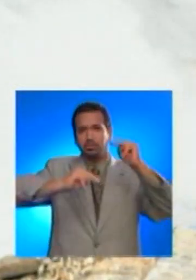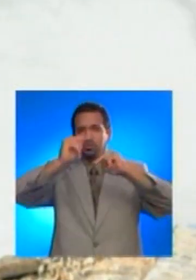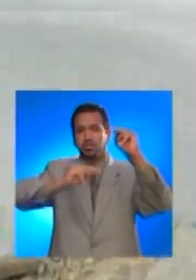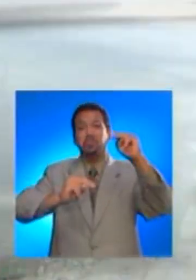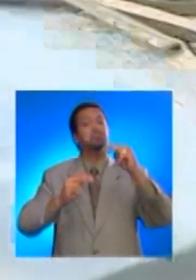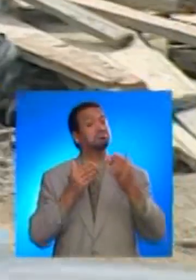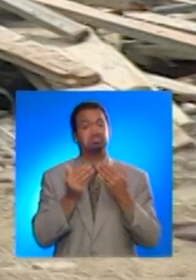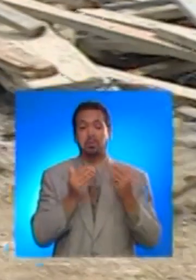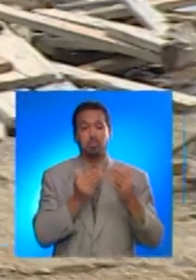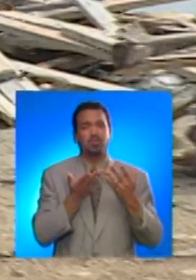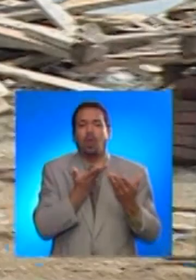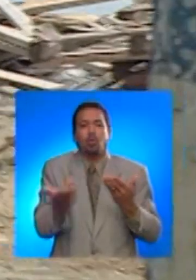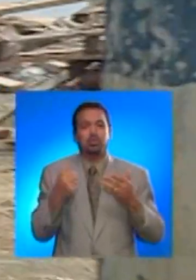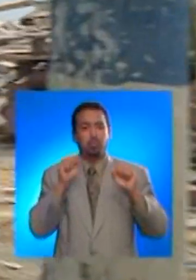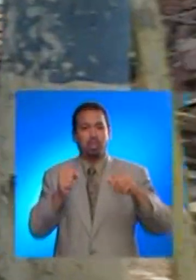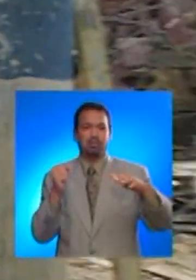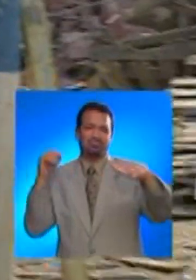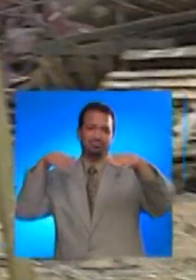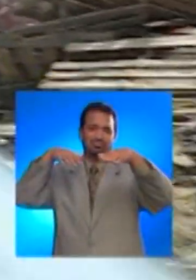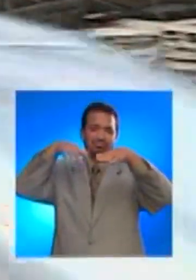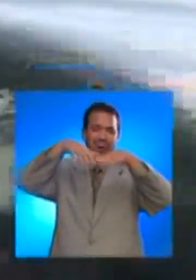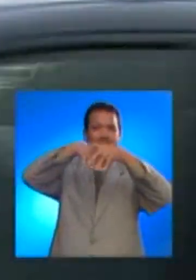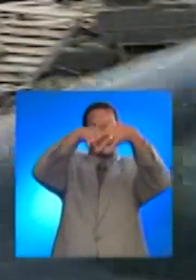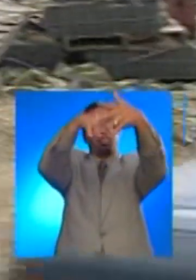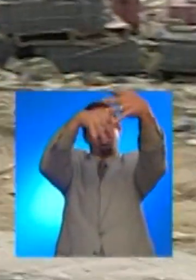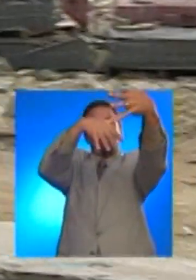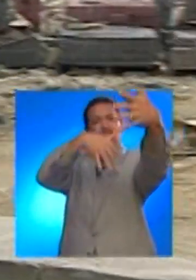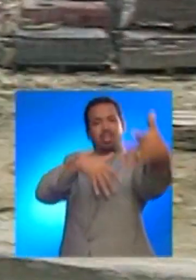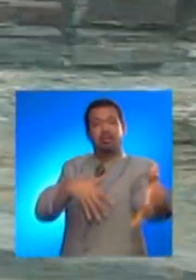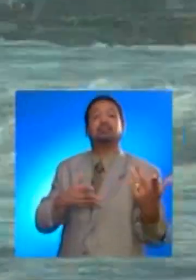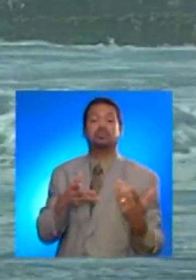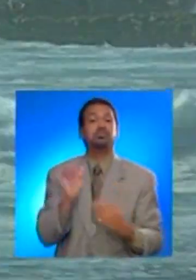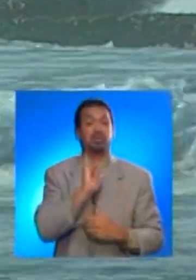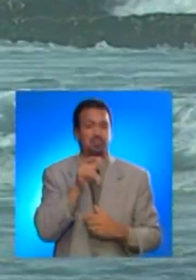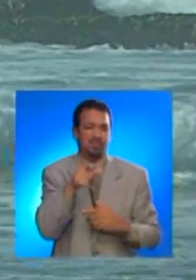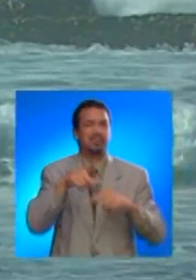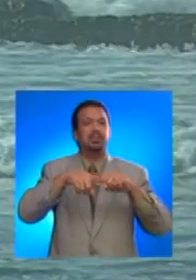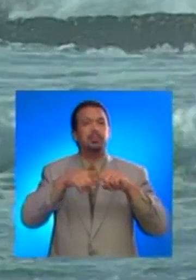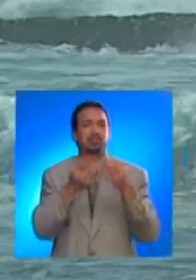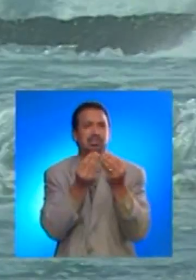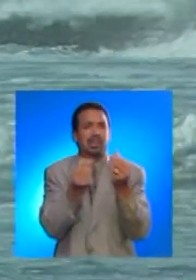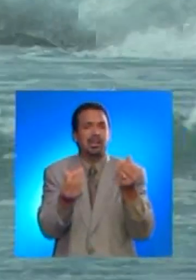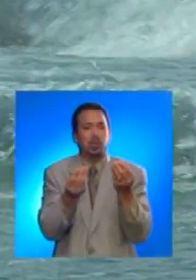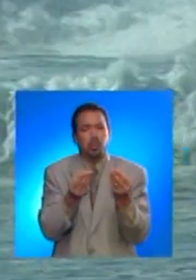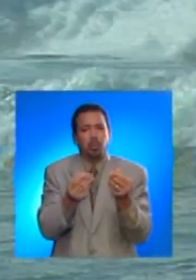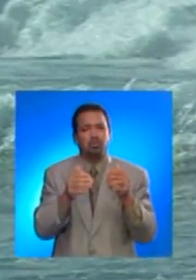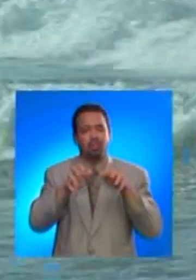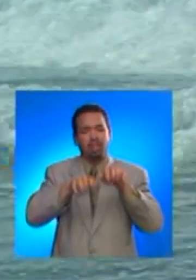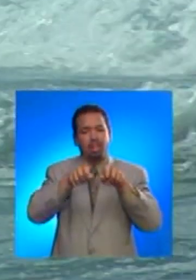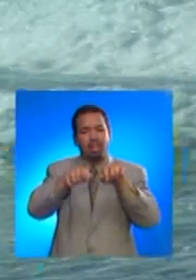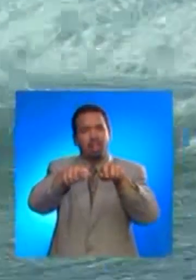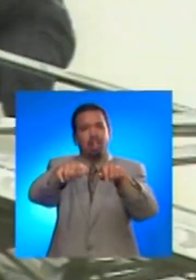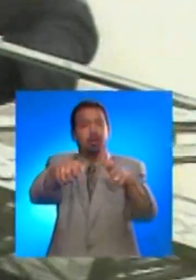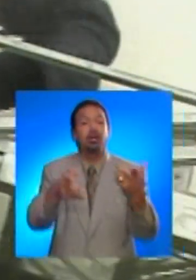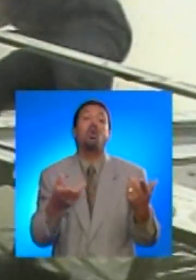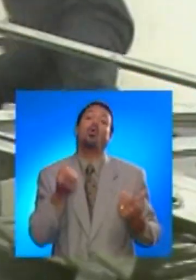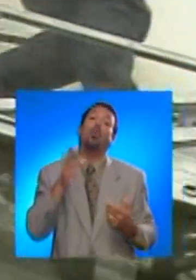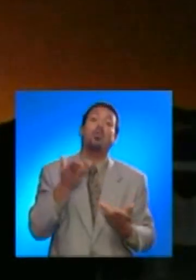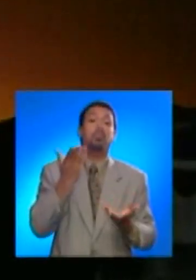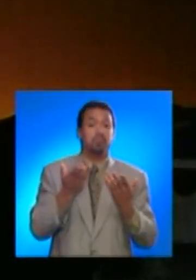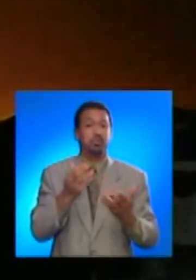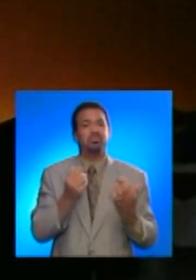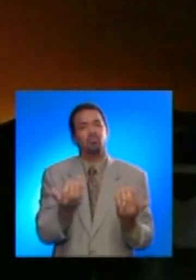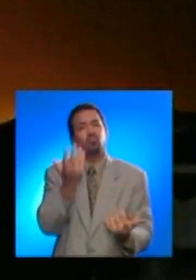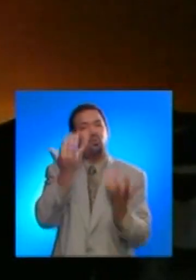as debris on structures and erosion of the soil. Indirect forces, which can also cause great destruction, such